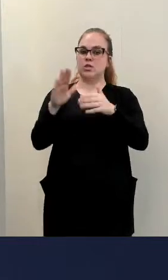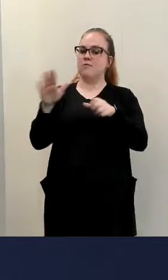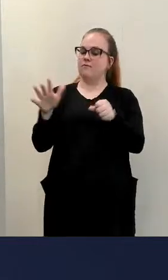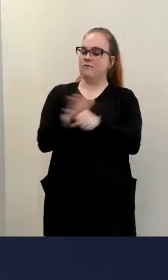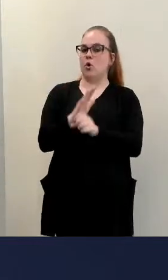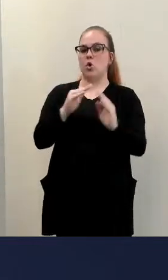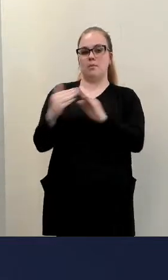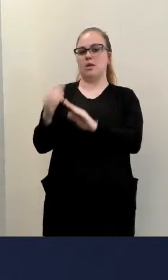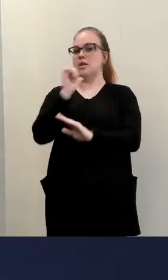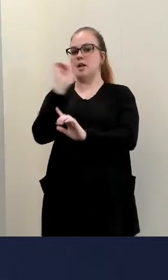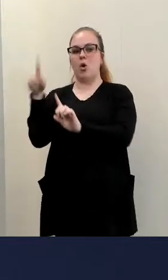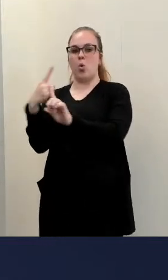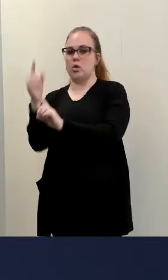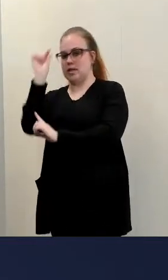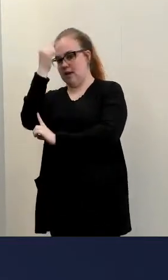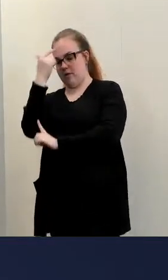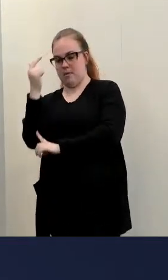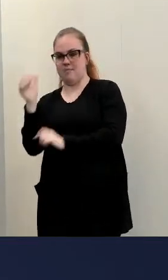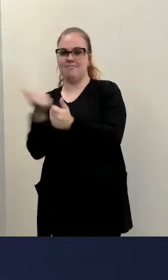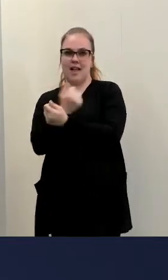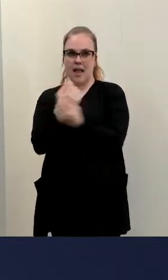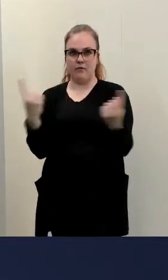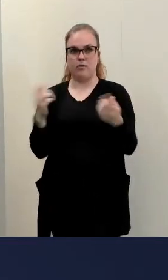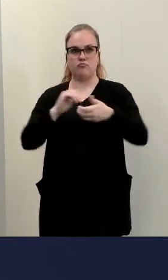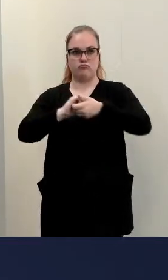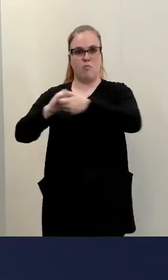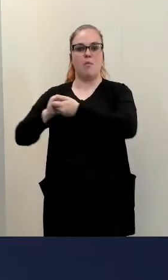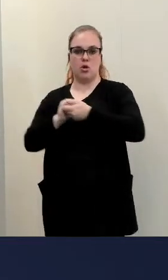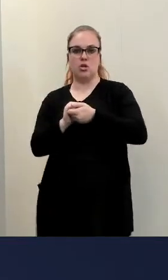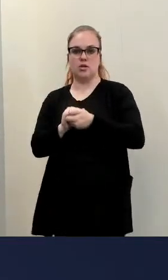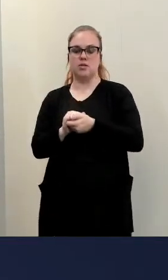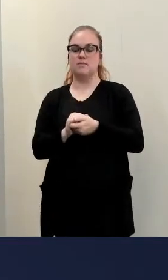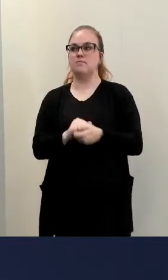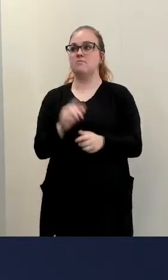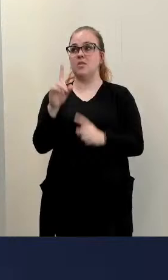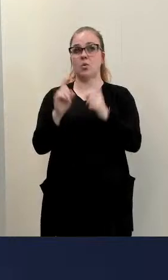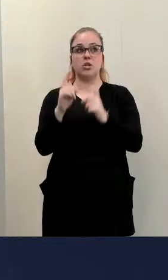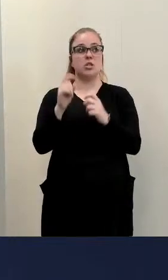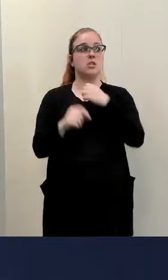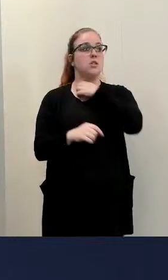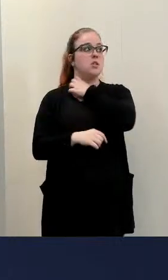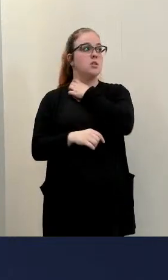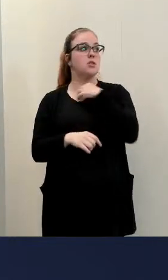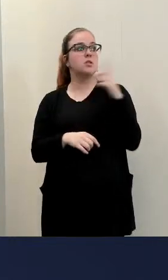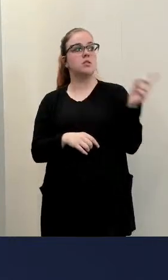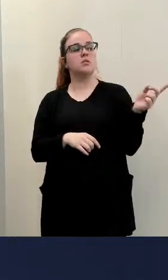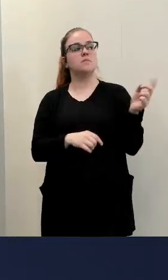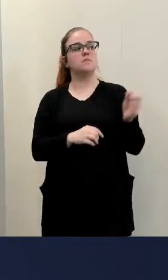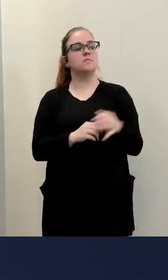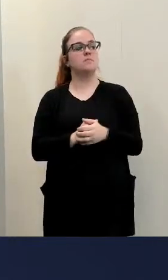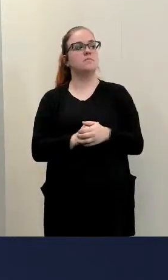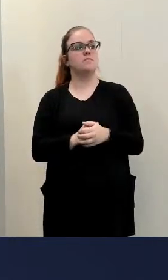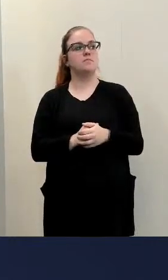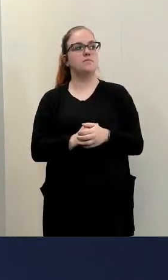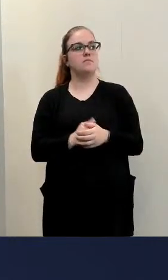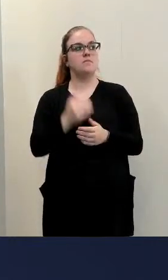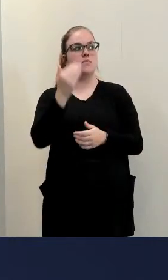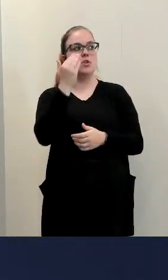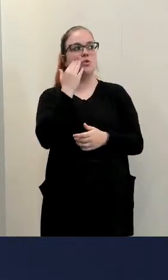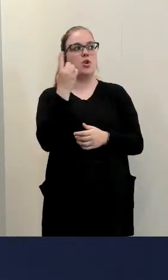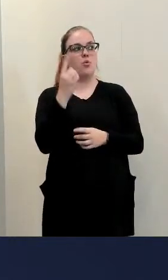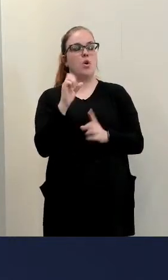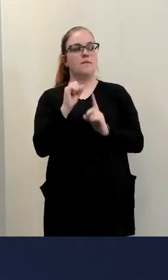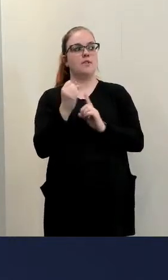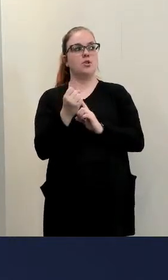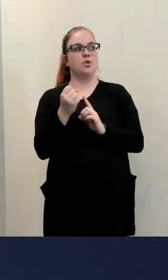noted, not just Erie County government, but all our partners. Any other questions? Yeah, one of the social determinants